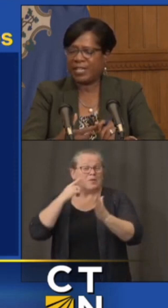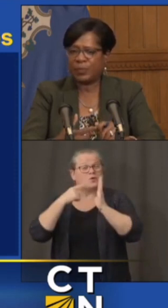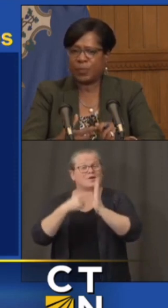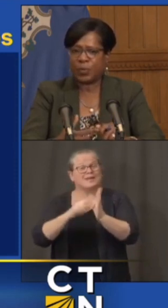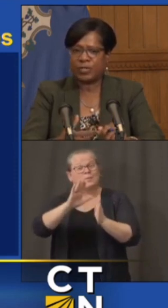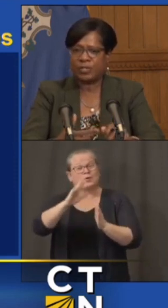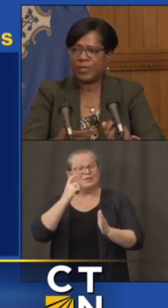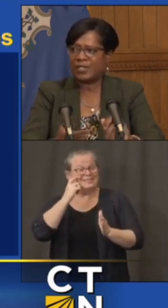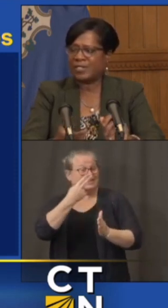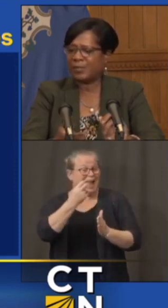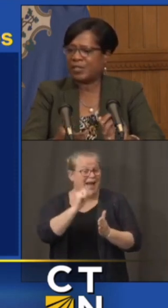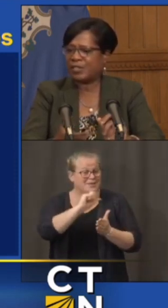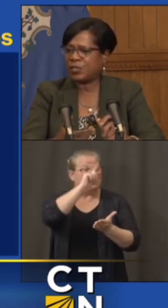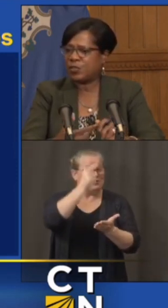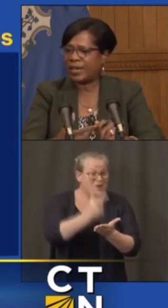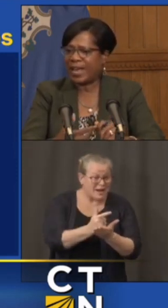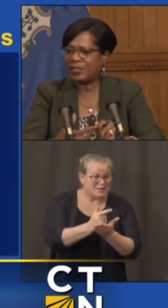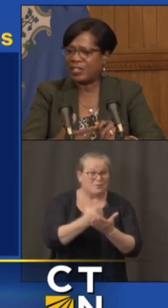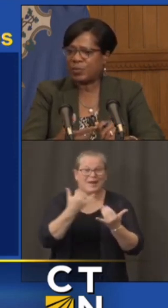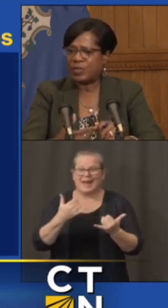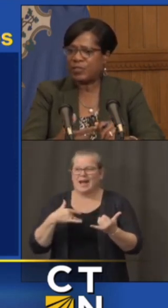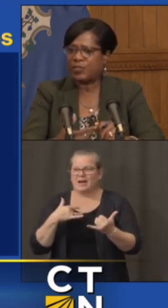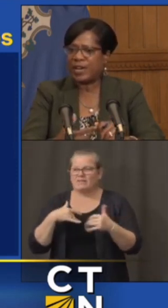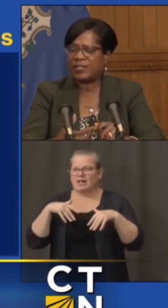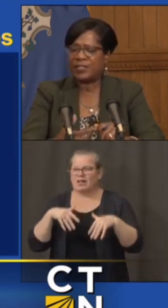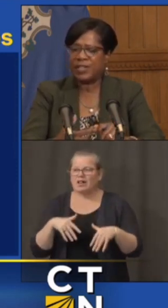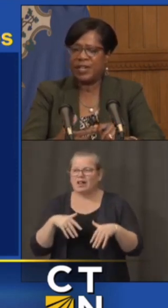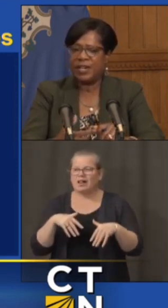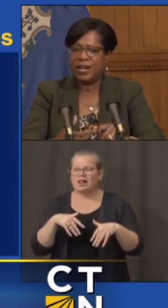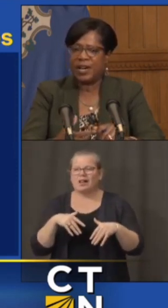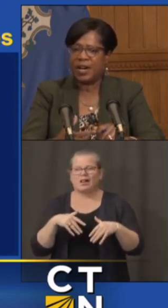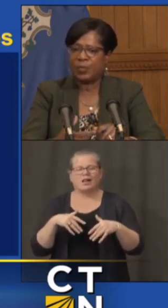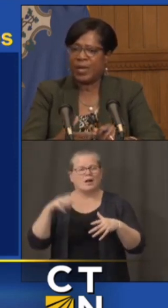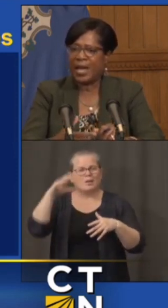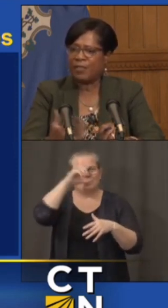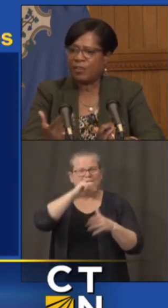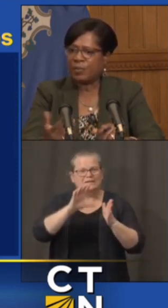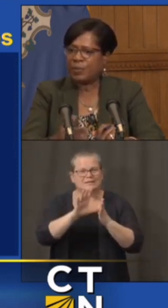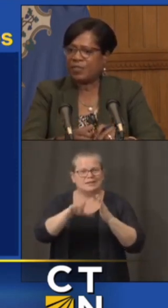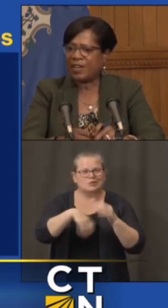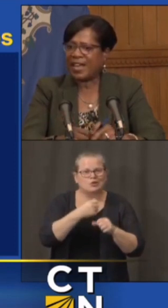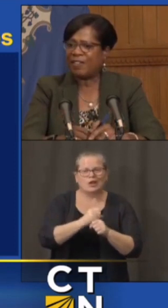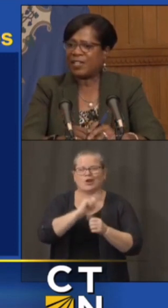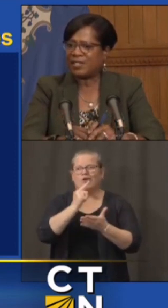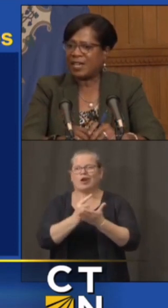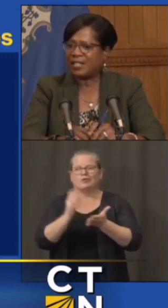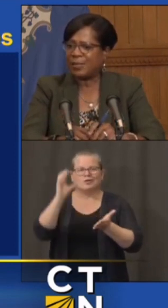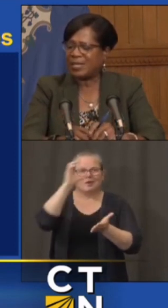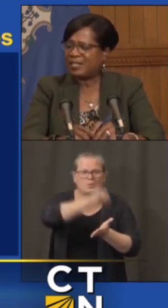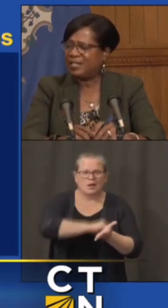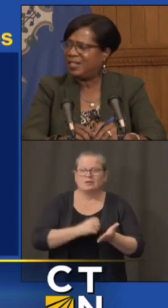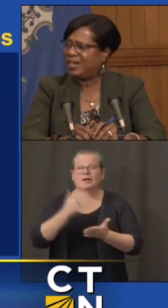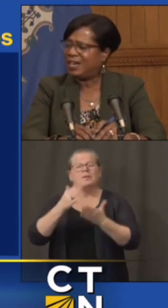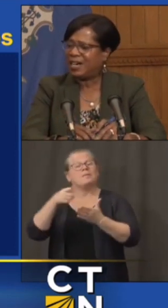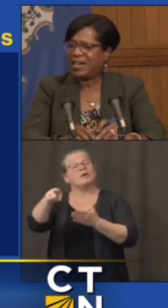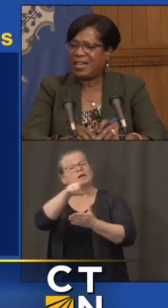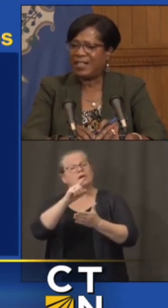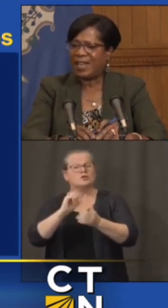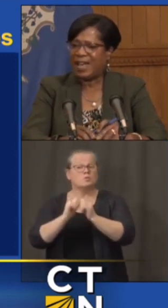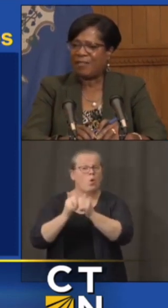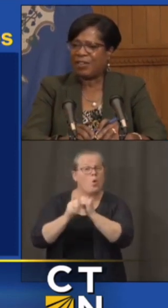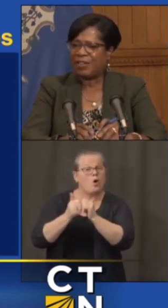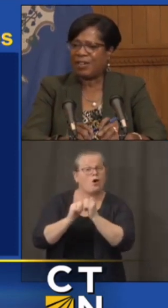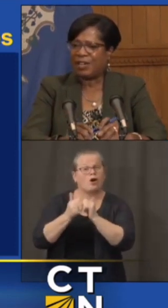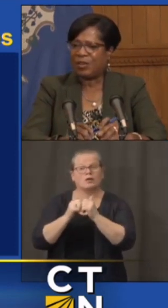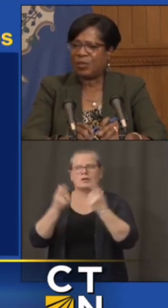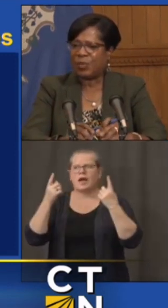missing playing sports, or missing some of the social gatherings with their friends. We have a group that we fund, Advocacy Unlimited, and